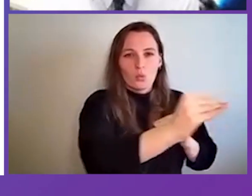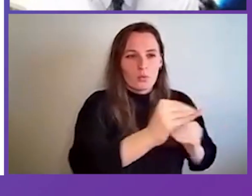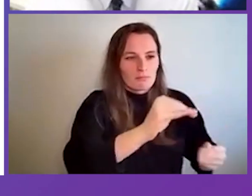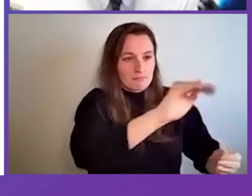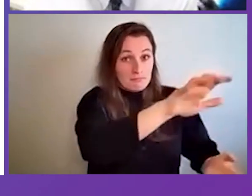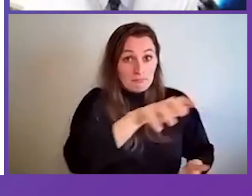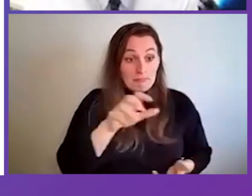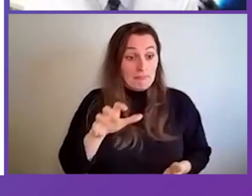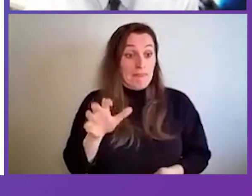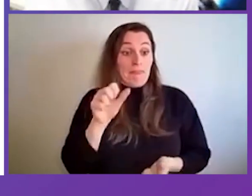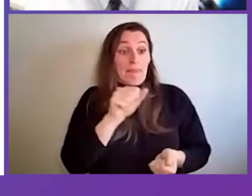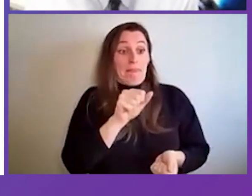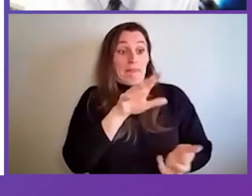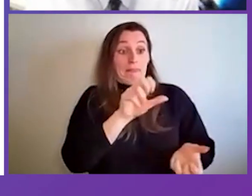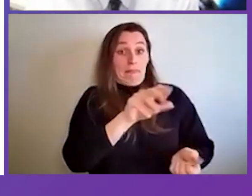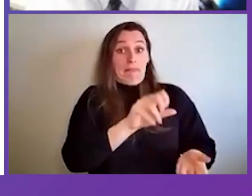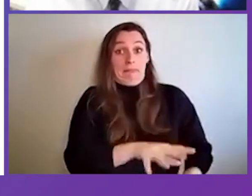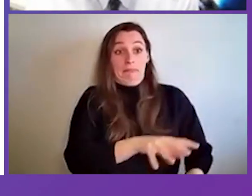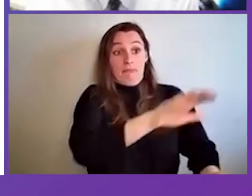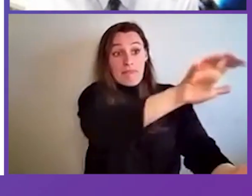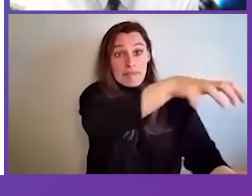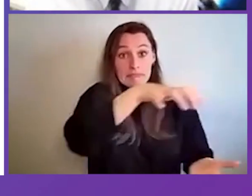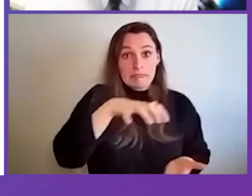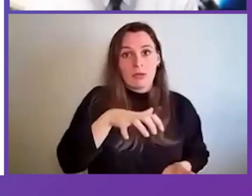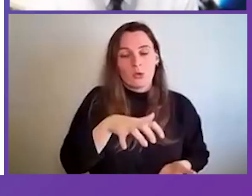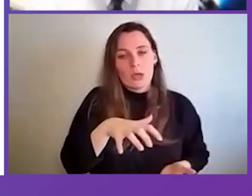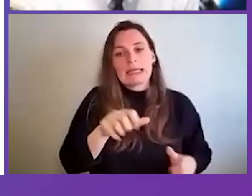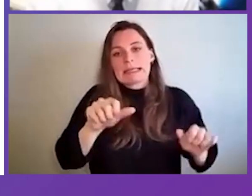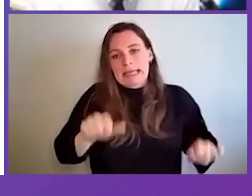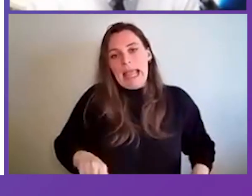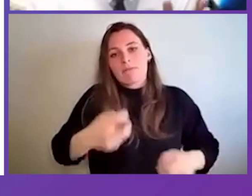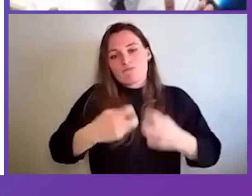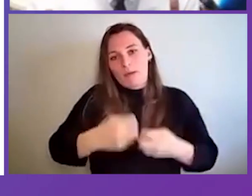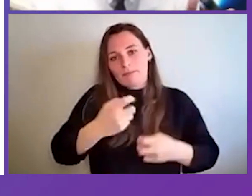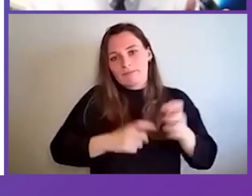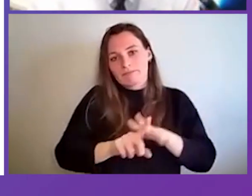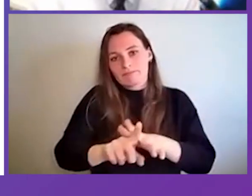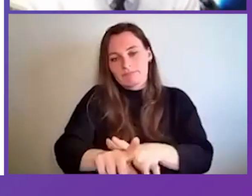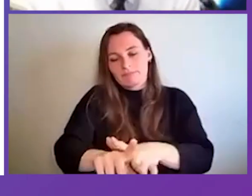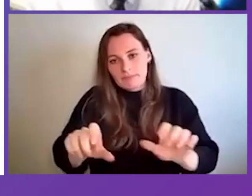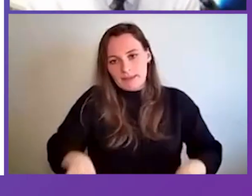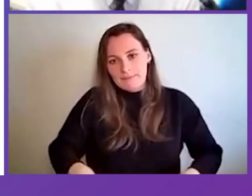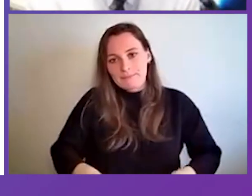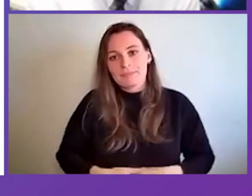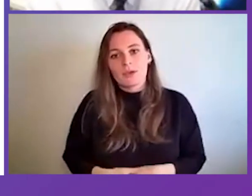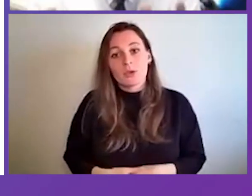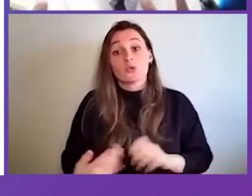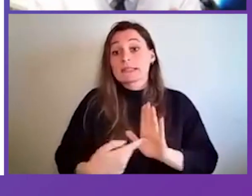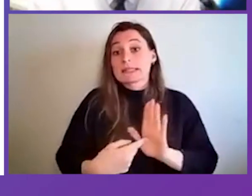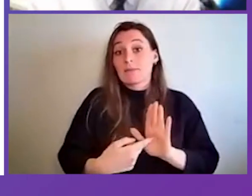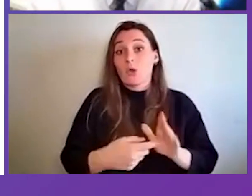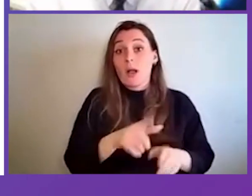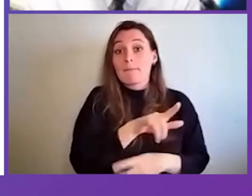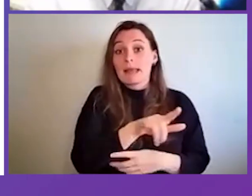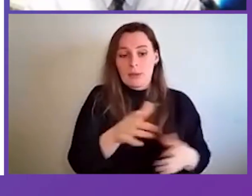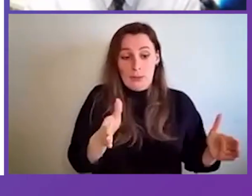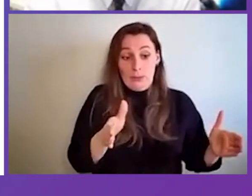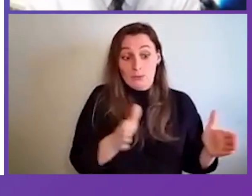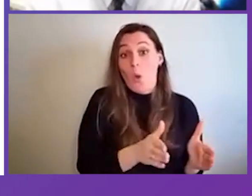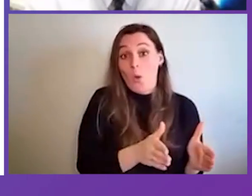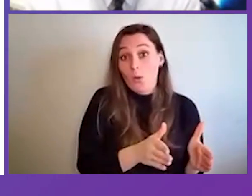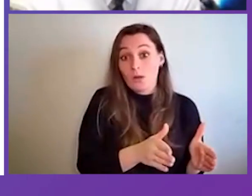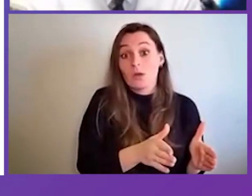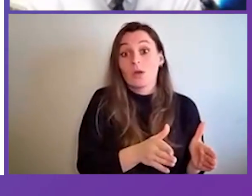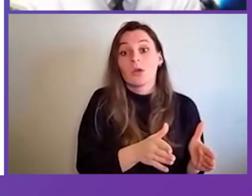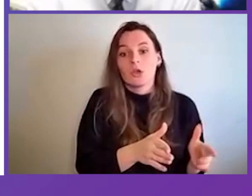And the use of the belt loader itself can be an issue. So the belt loader is for these narrow body aircraft. The way bulk loading is done with